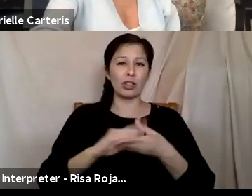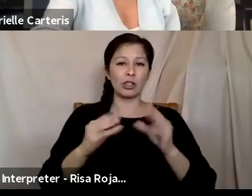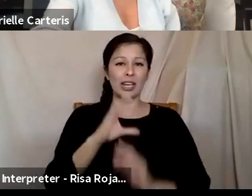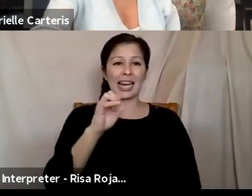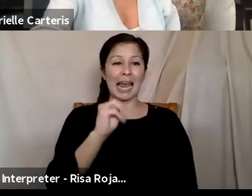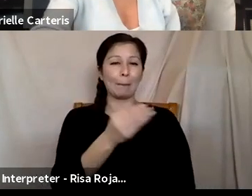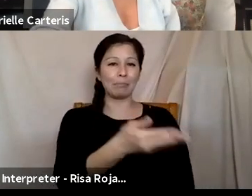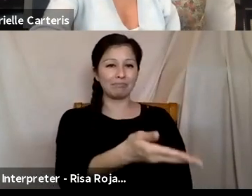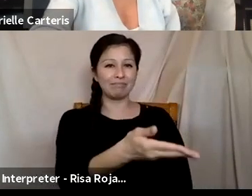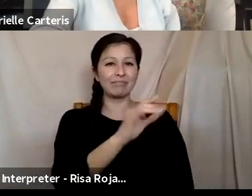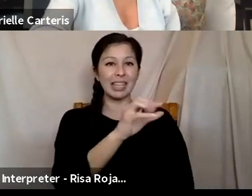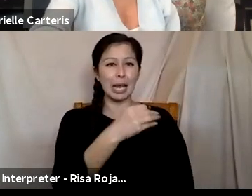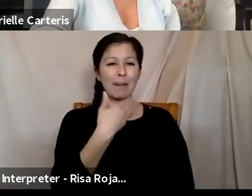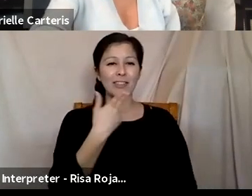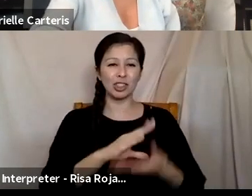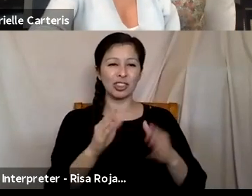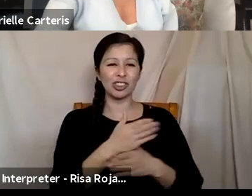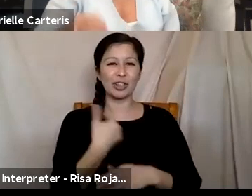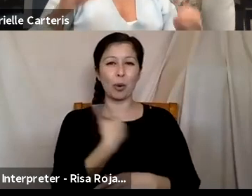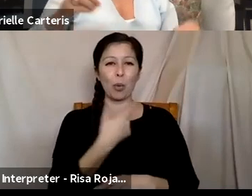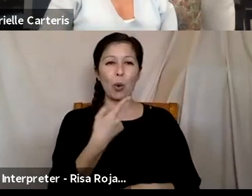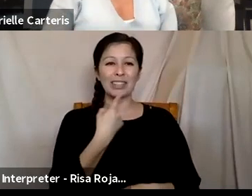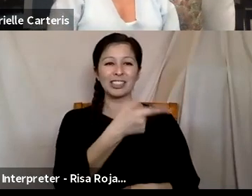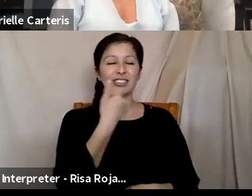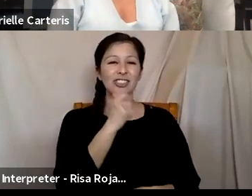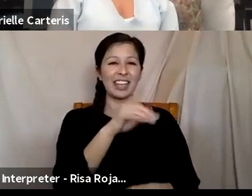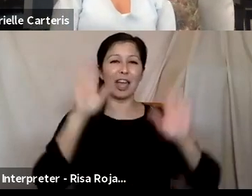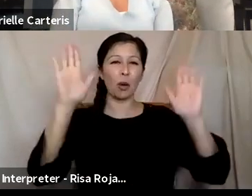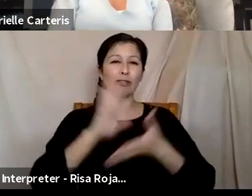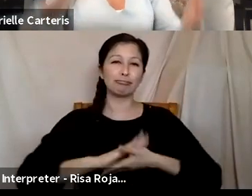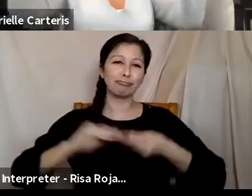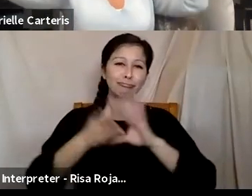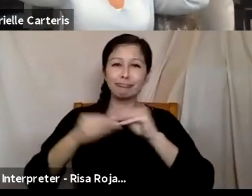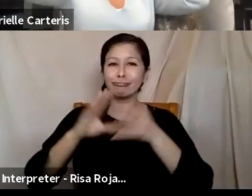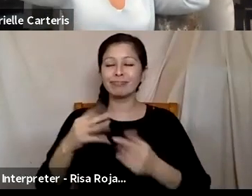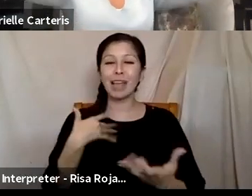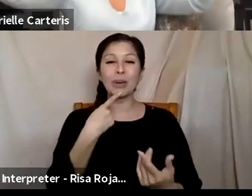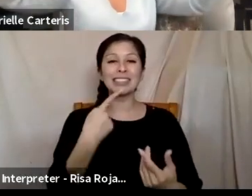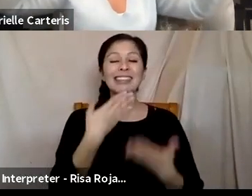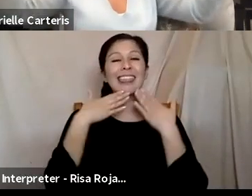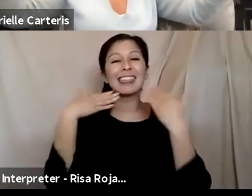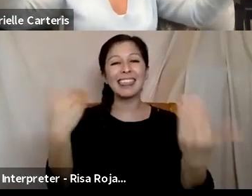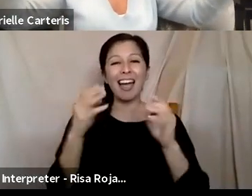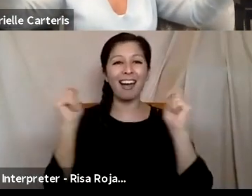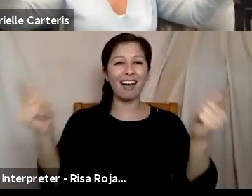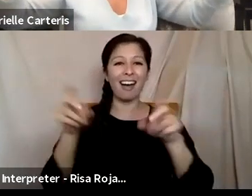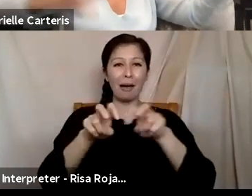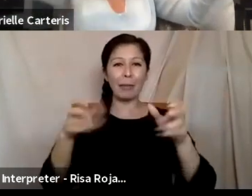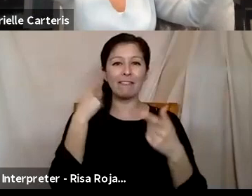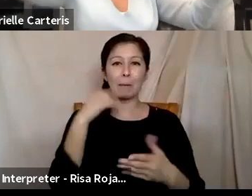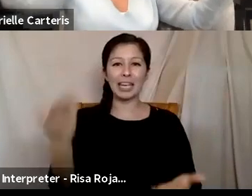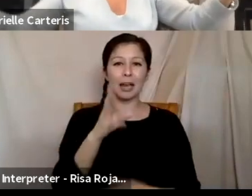Cam has good stories to share. We always say she's the great storyteller. I want to say thank you all for being